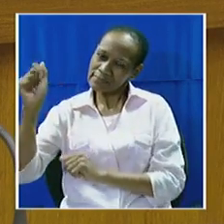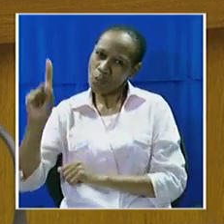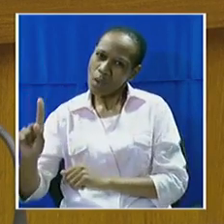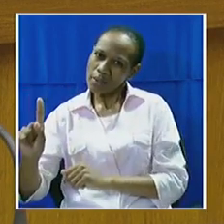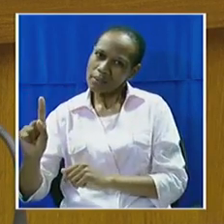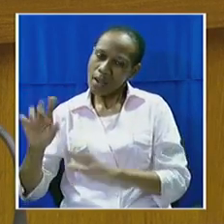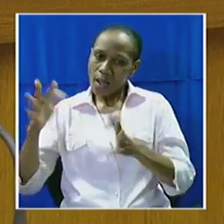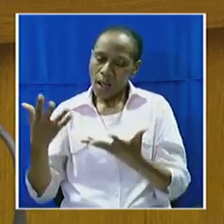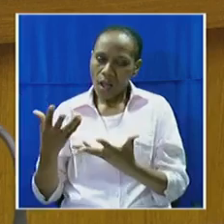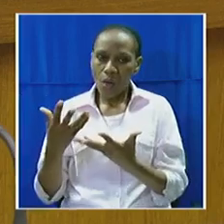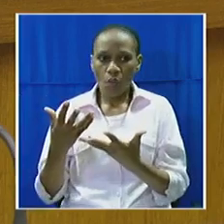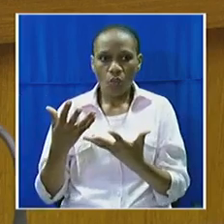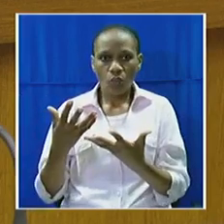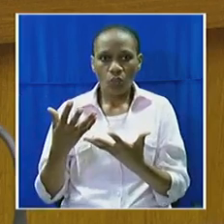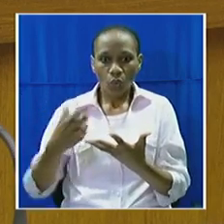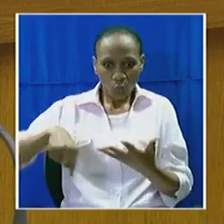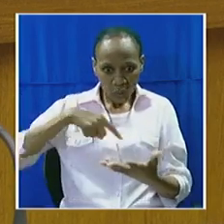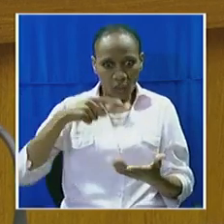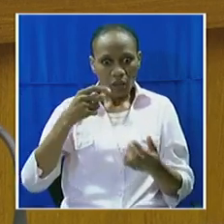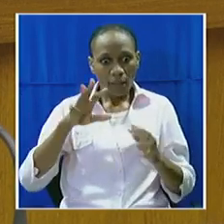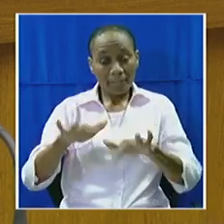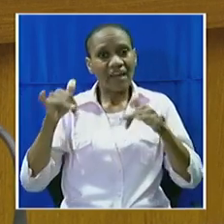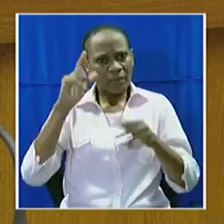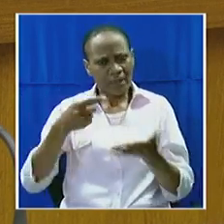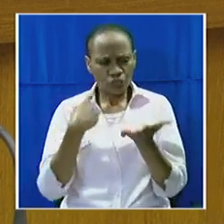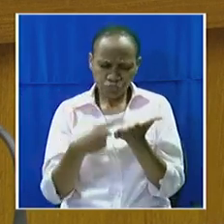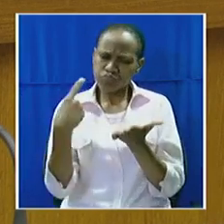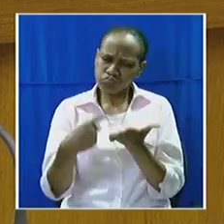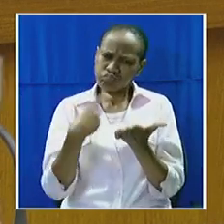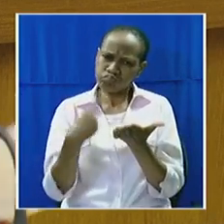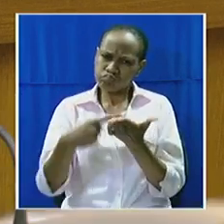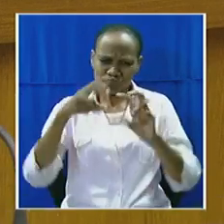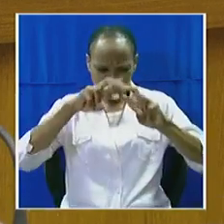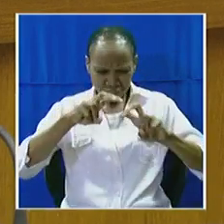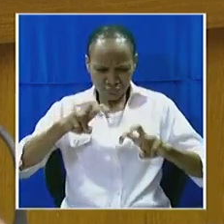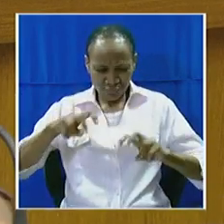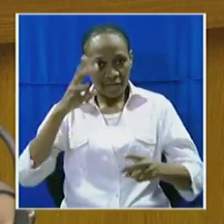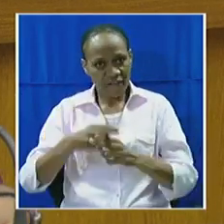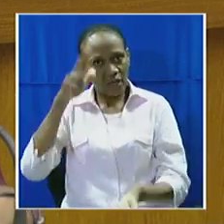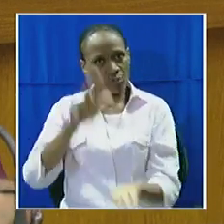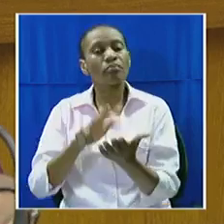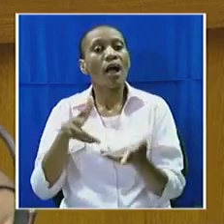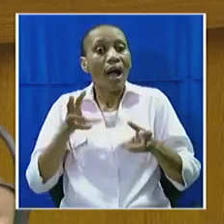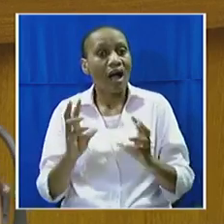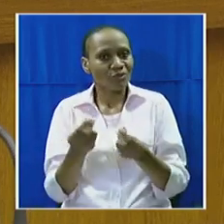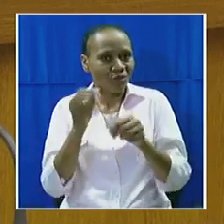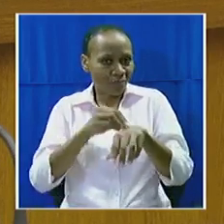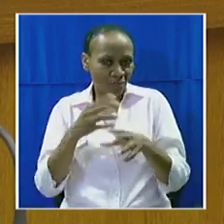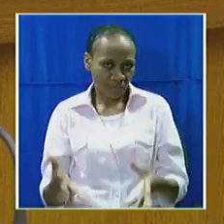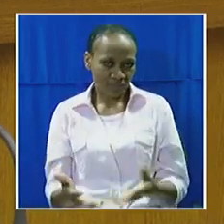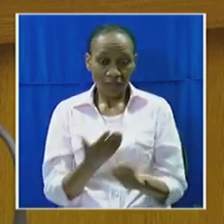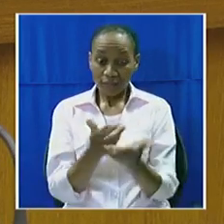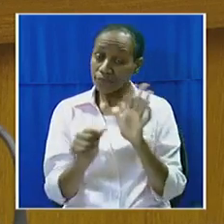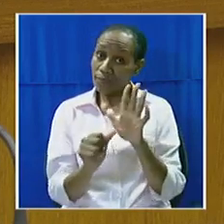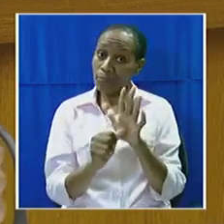crisis should be tabled in this House for scrutiny, for discussion, and for adoption. It is important that